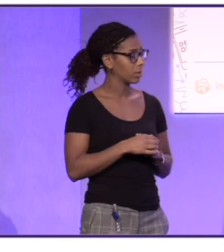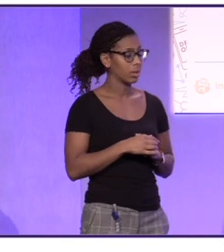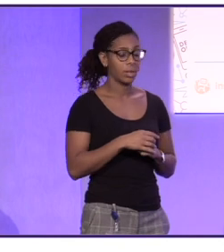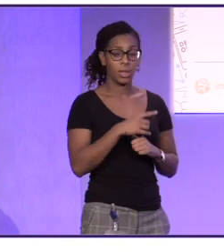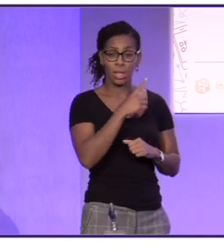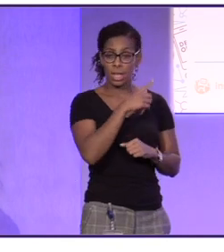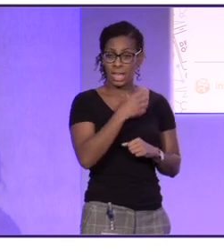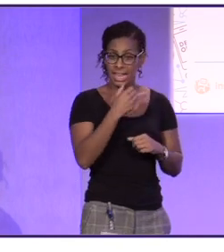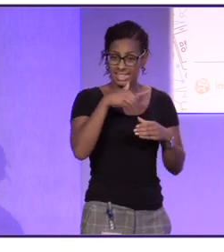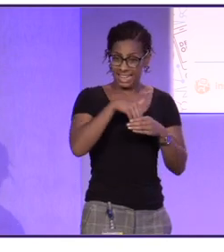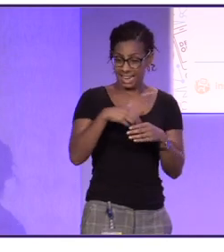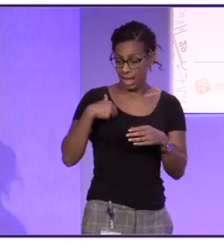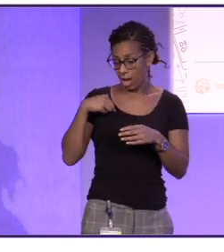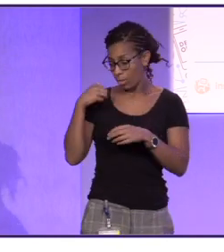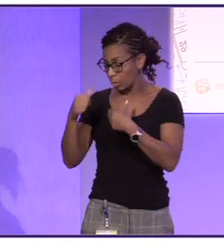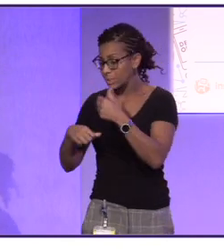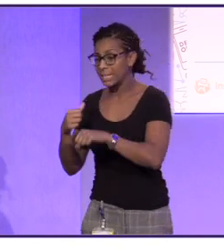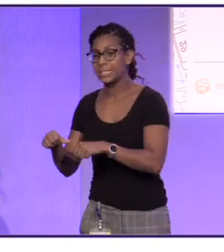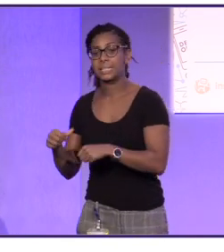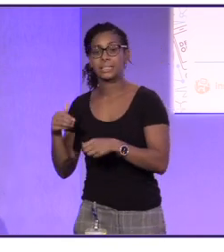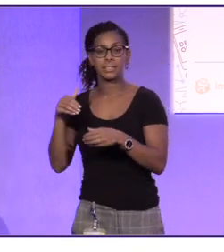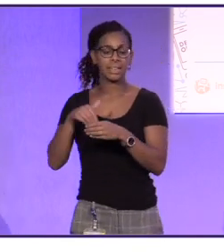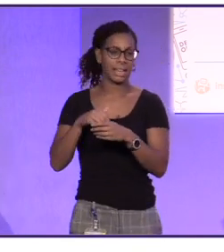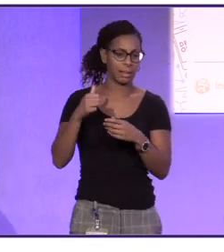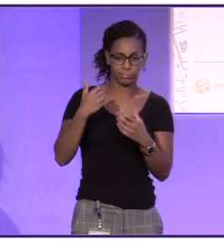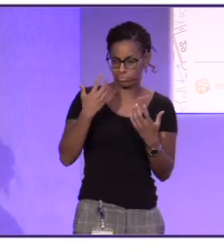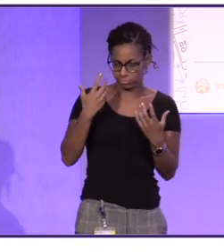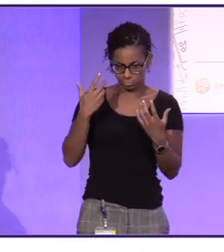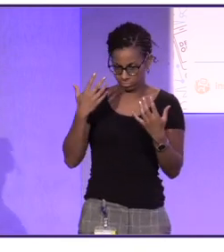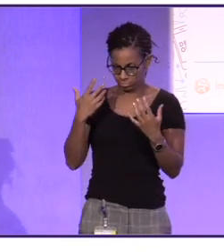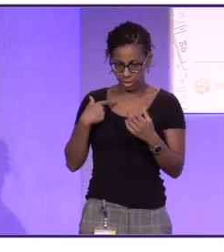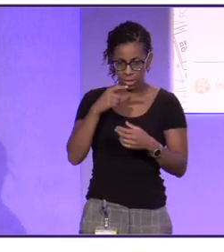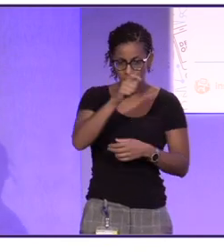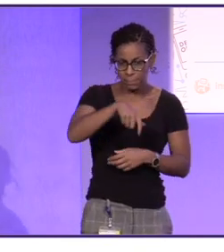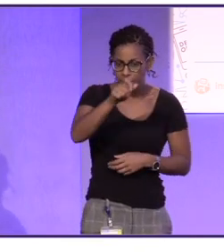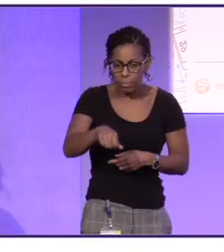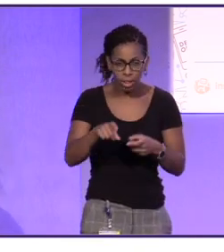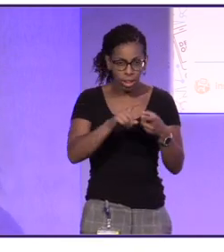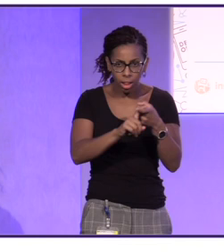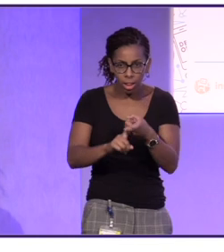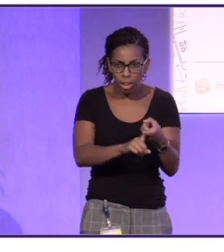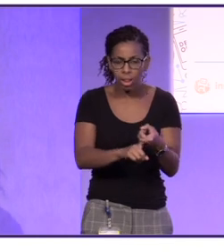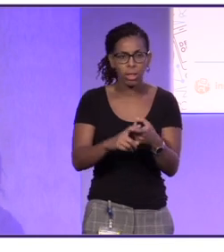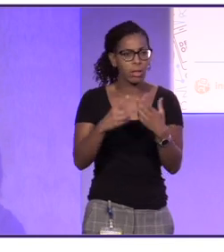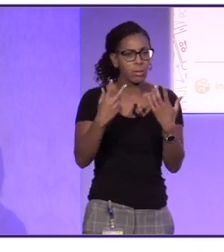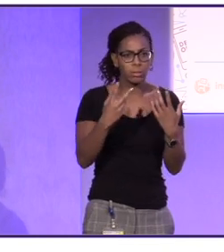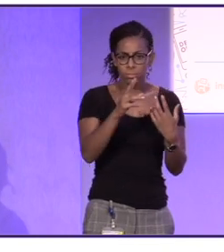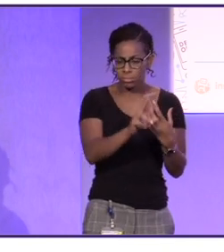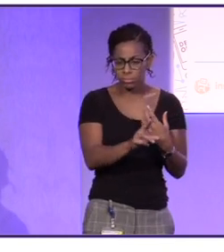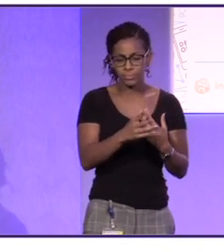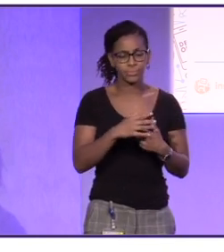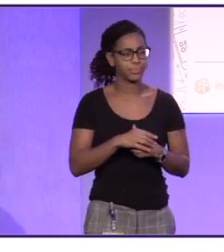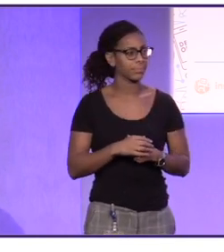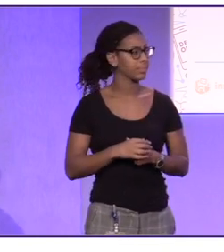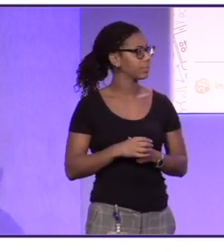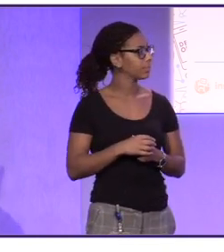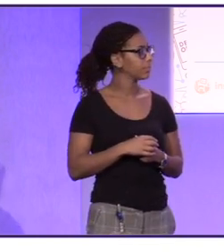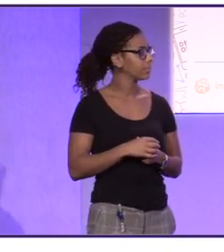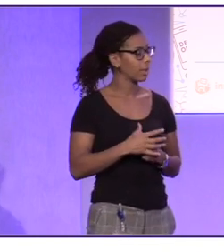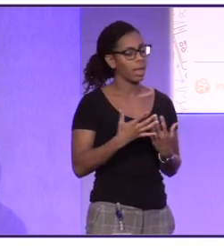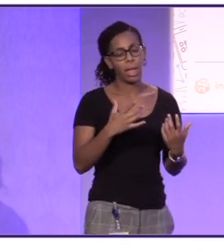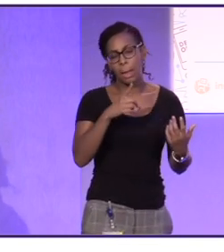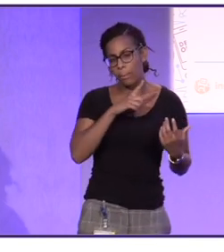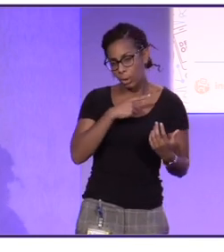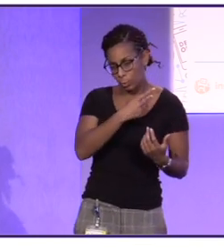our processes. We have tight coupling of persons that are coupled tightly. And since we are Germans,